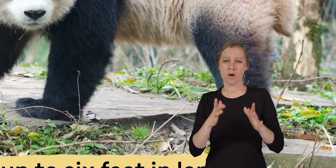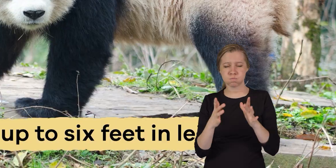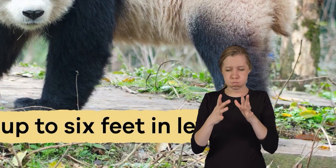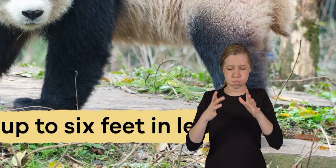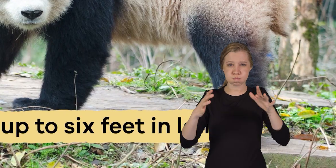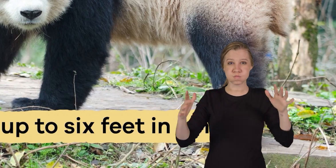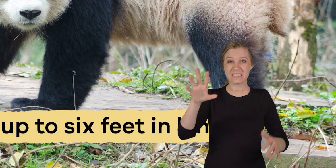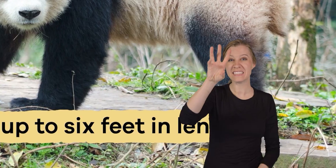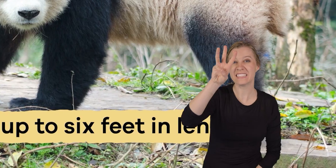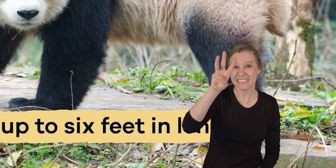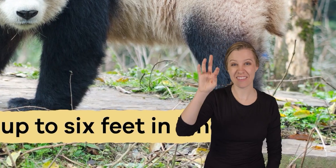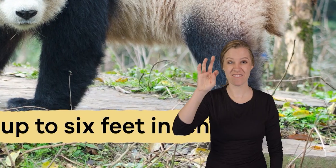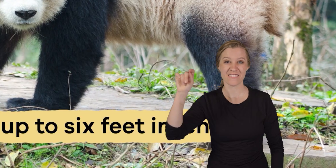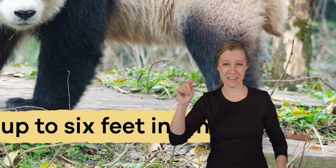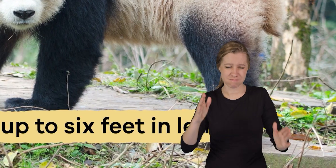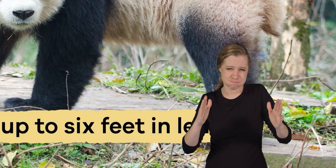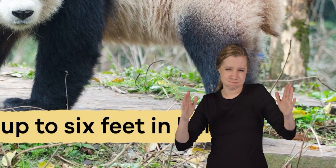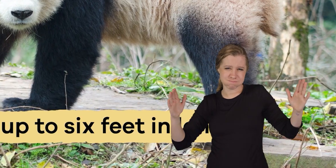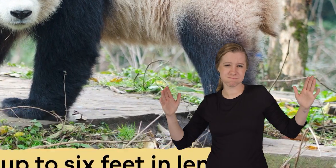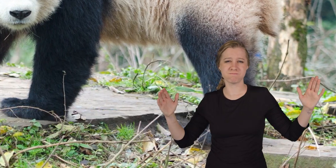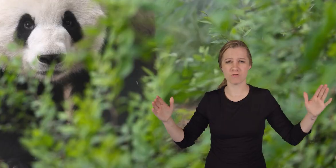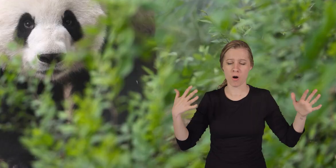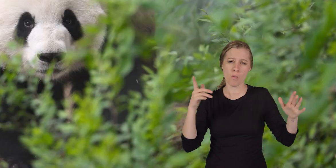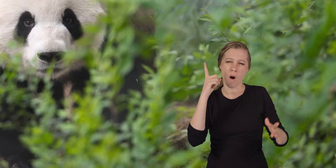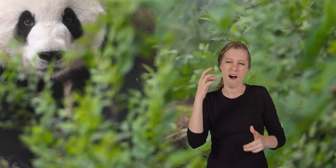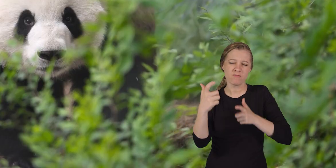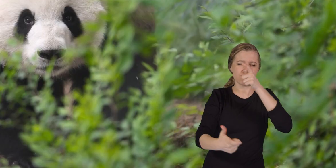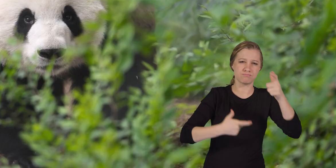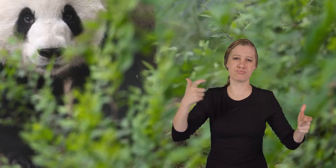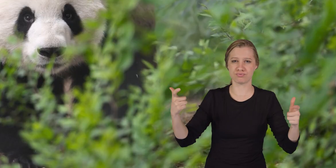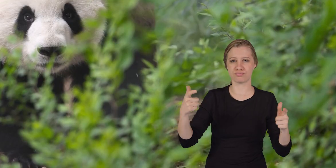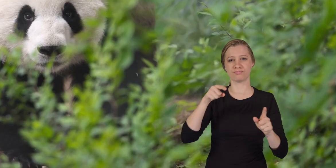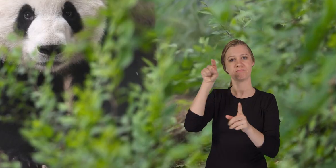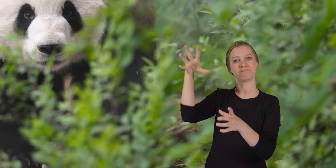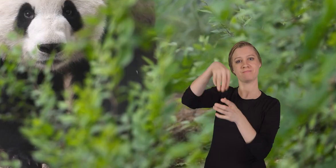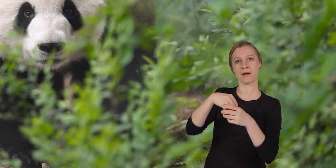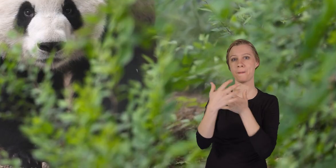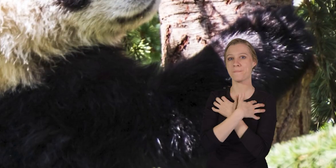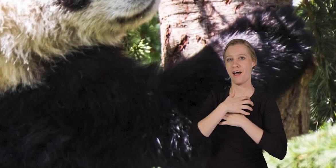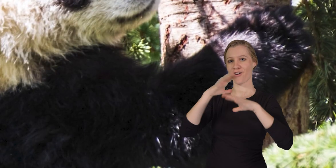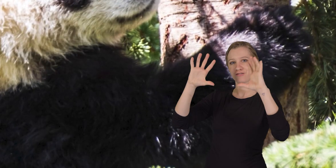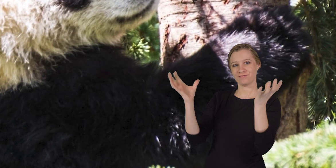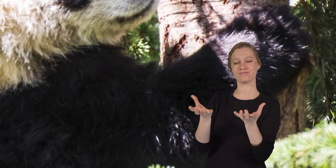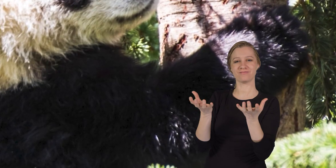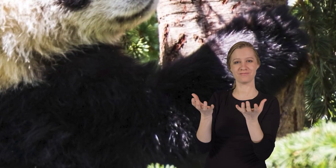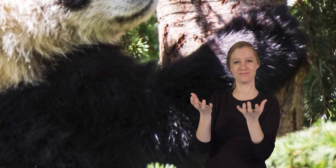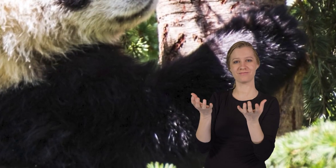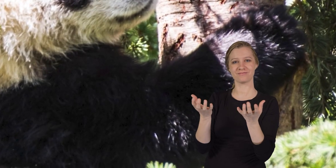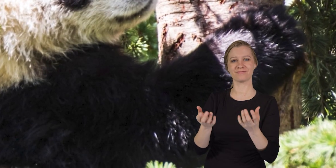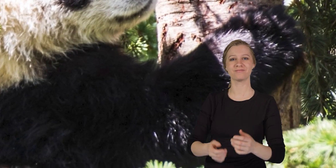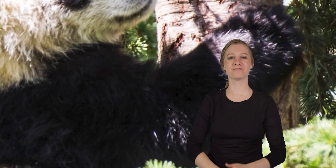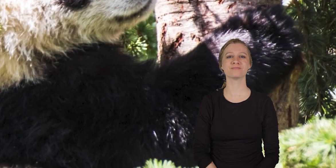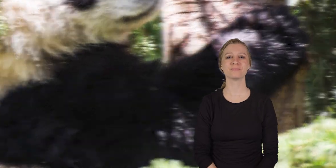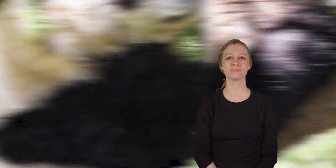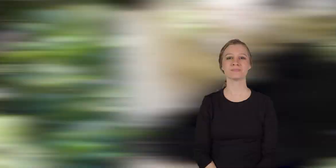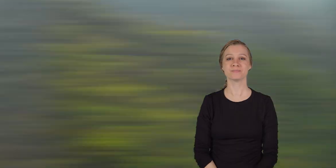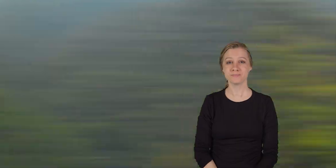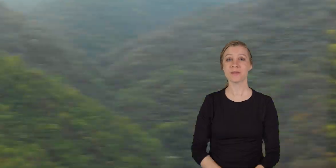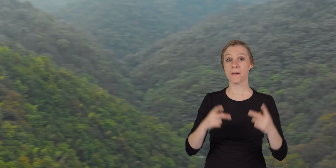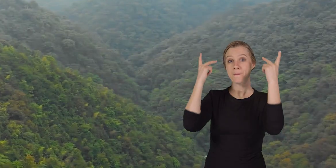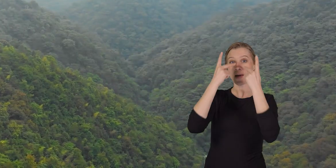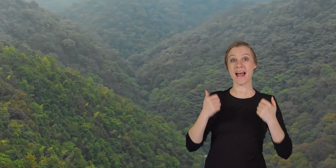and reach up to 6 feet in length, making them one of the largest members of the bear family.